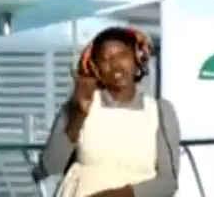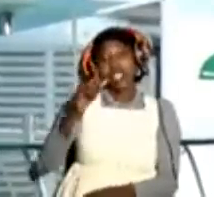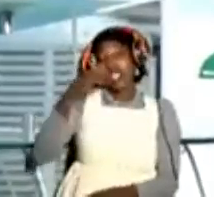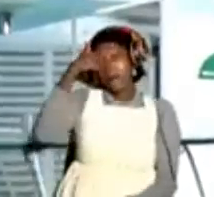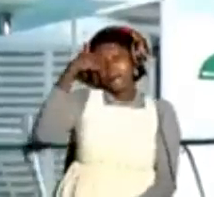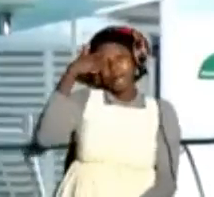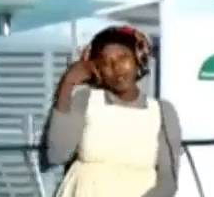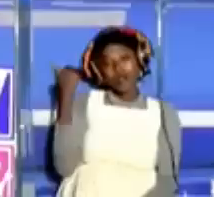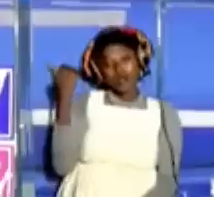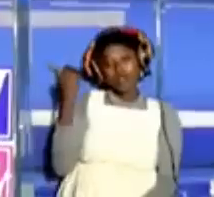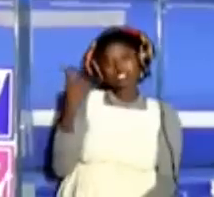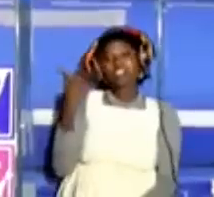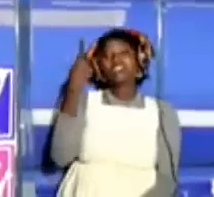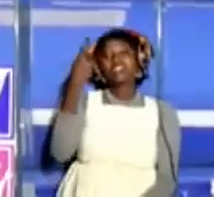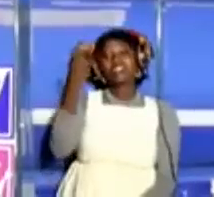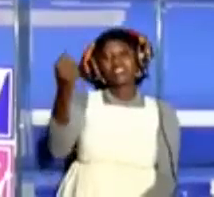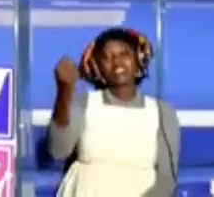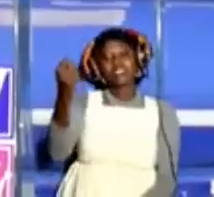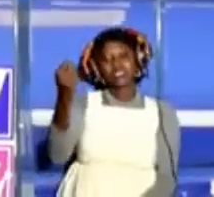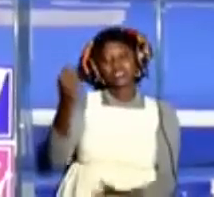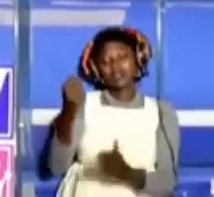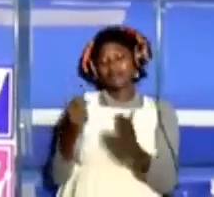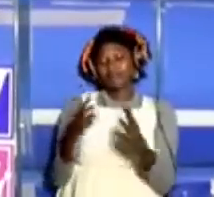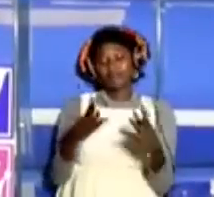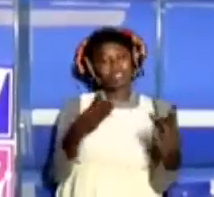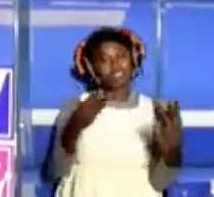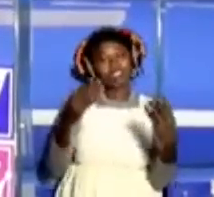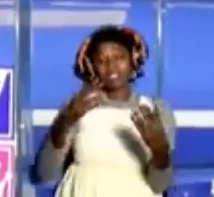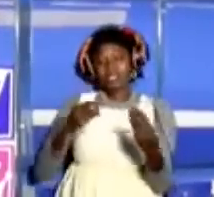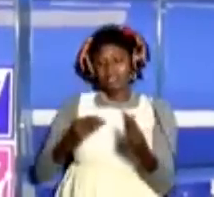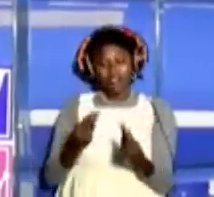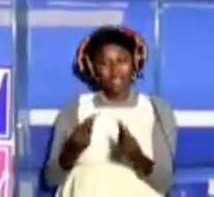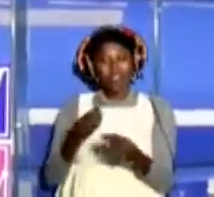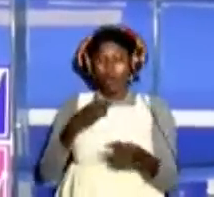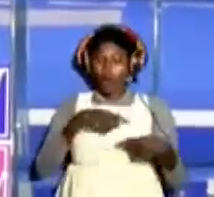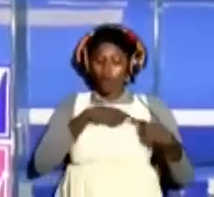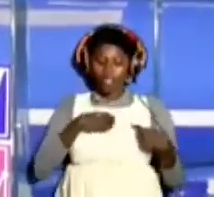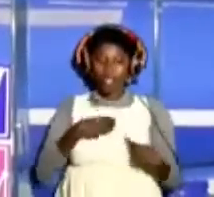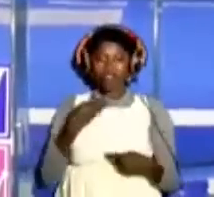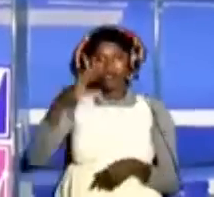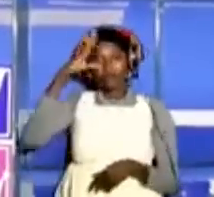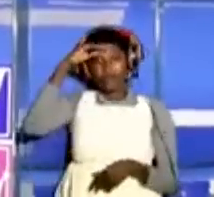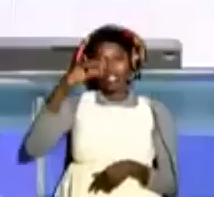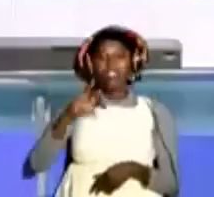Because the ground of the heart of man is actually